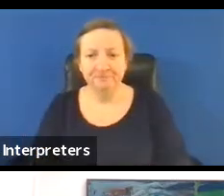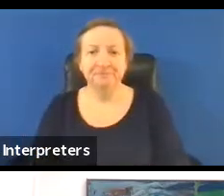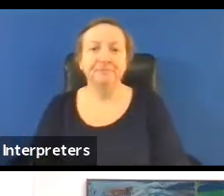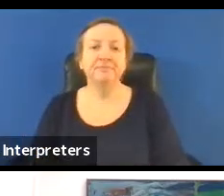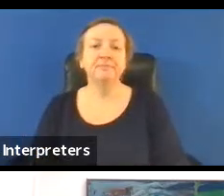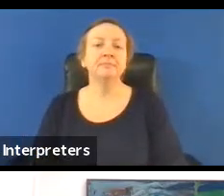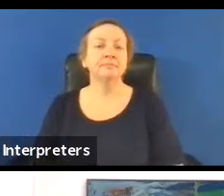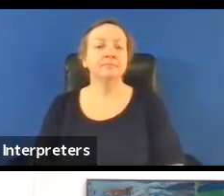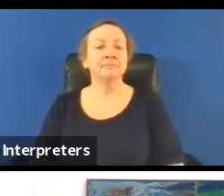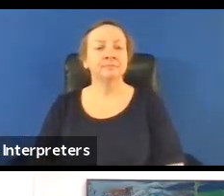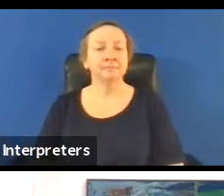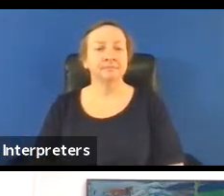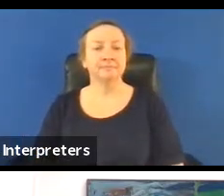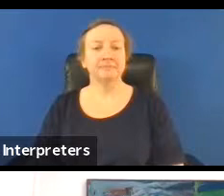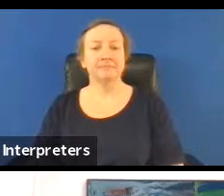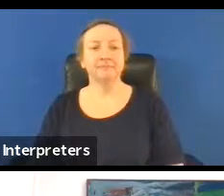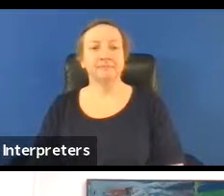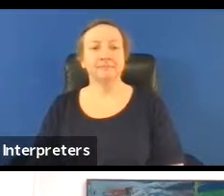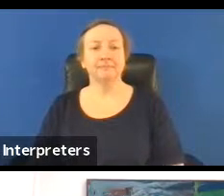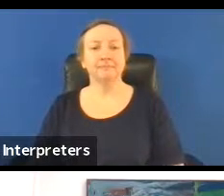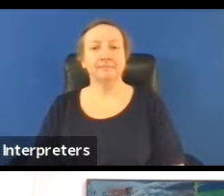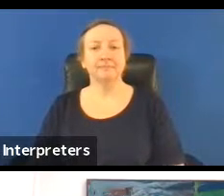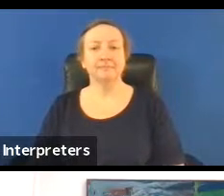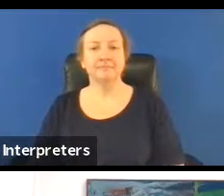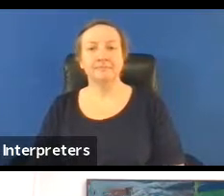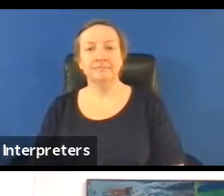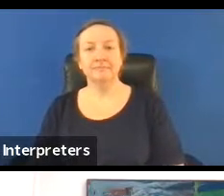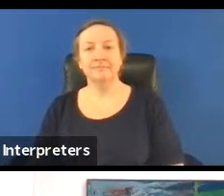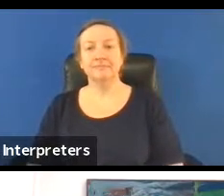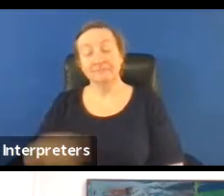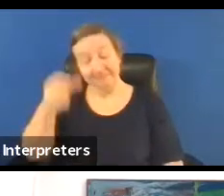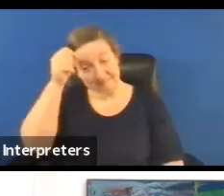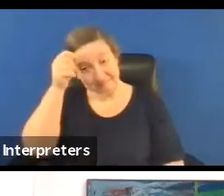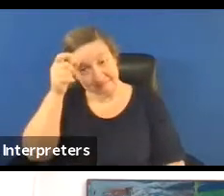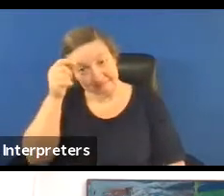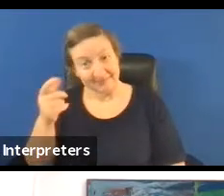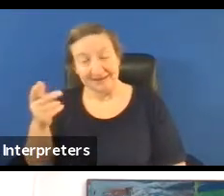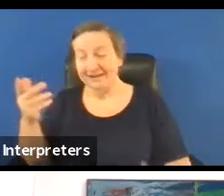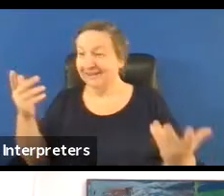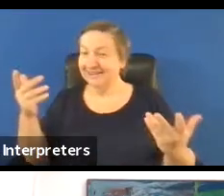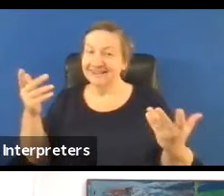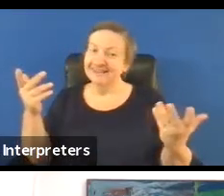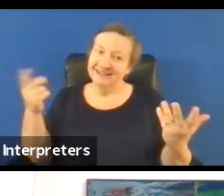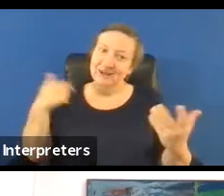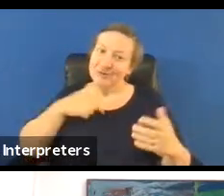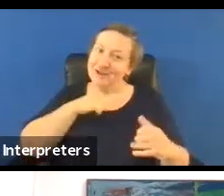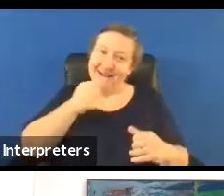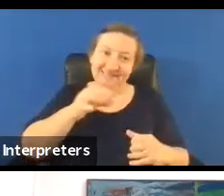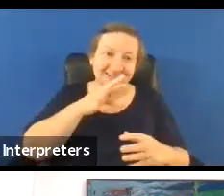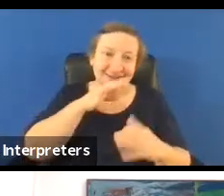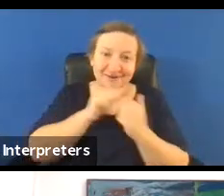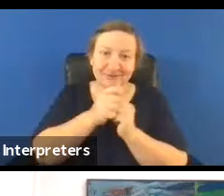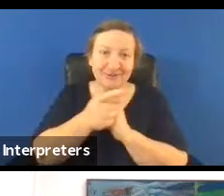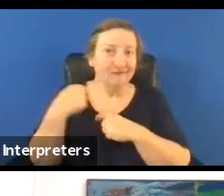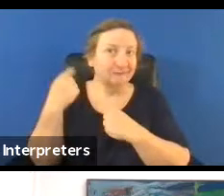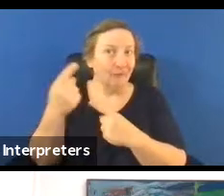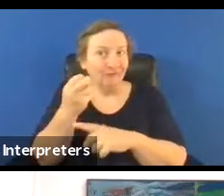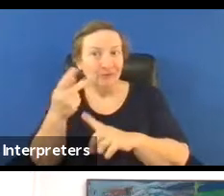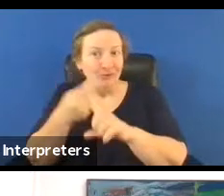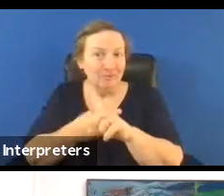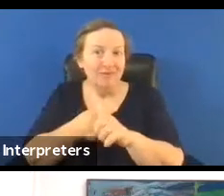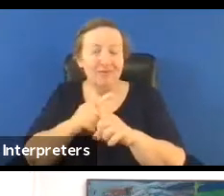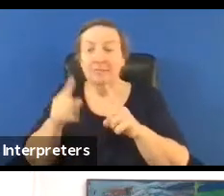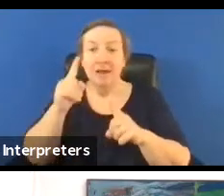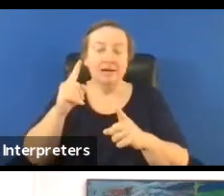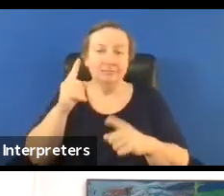is, once again, we've not talked to you in 2 months, but we have been tremendously